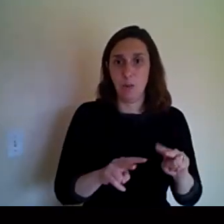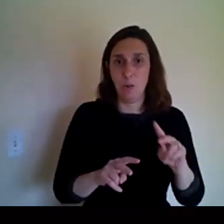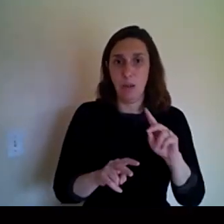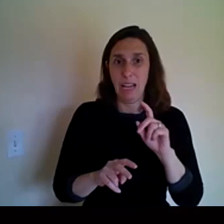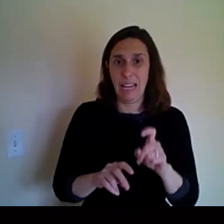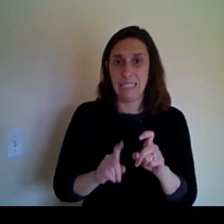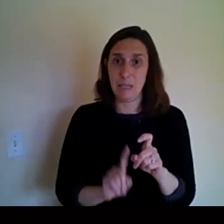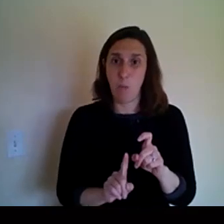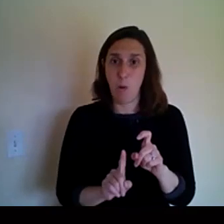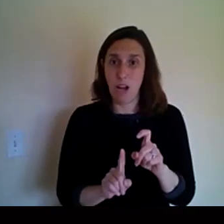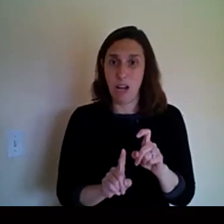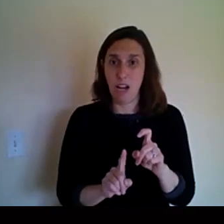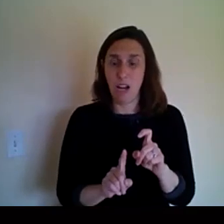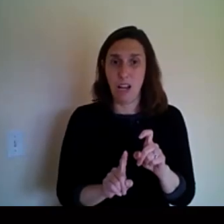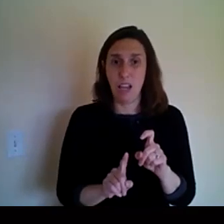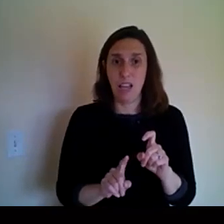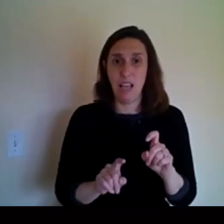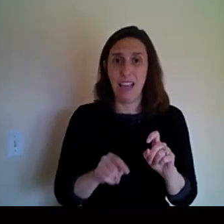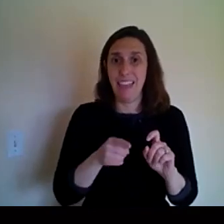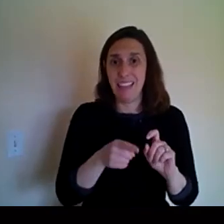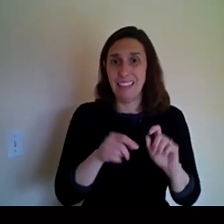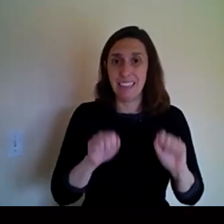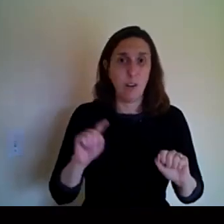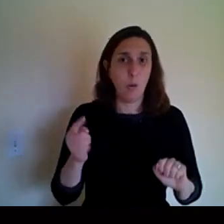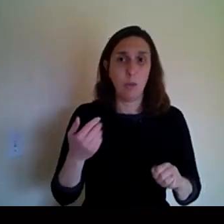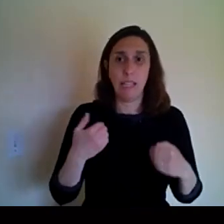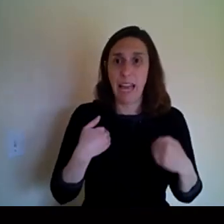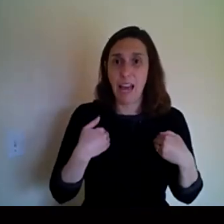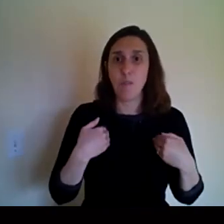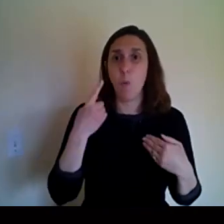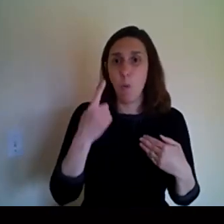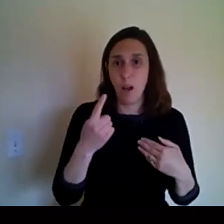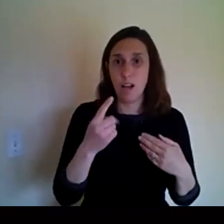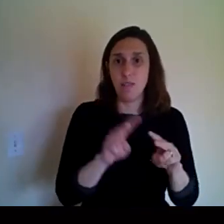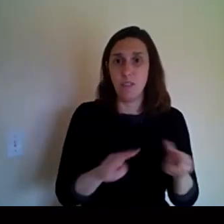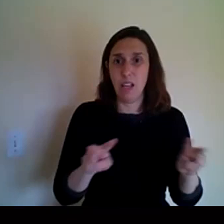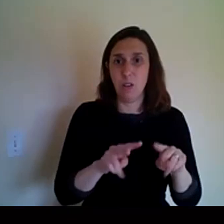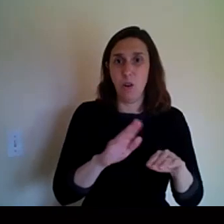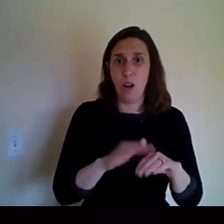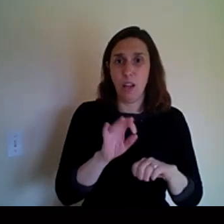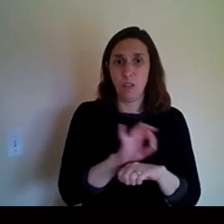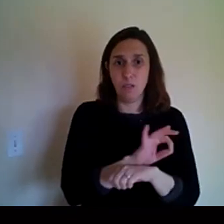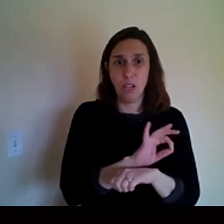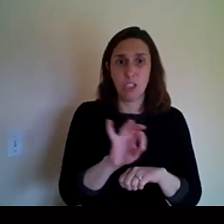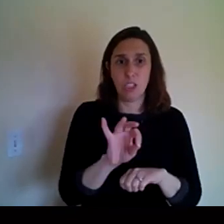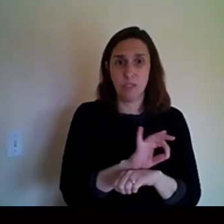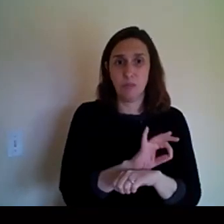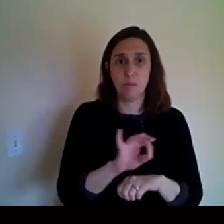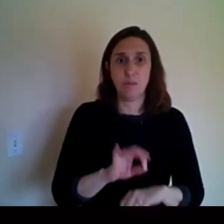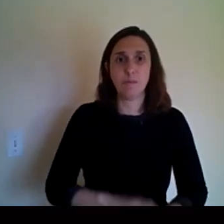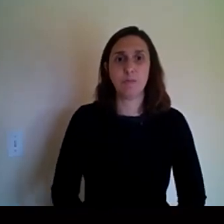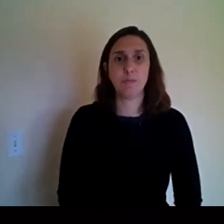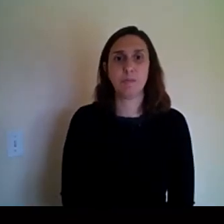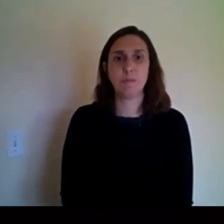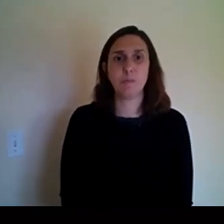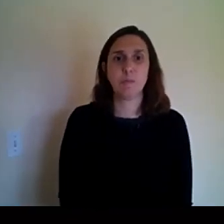it can only have one value on the function y sub 1. And that's what the mapping